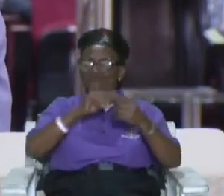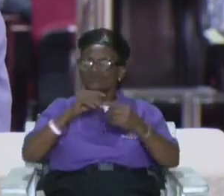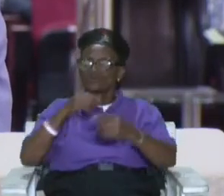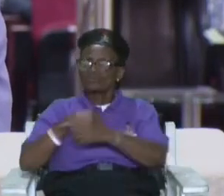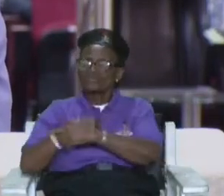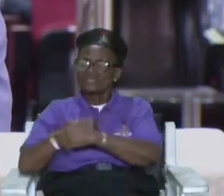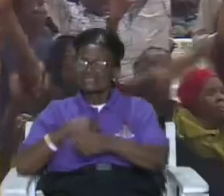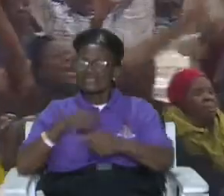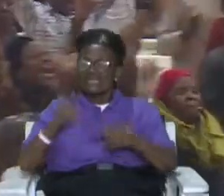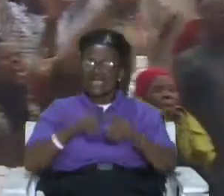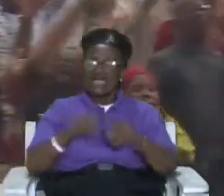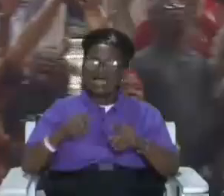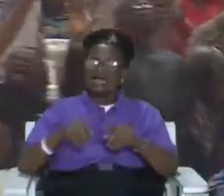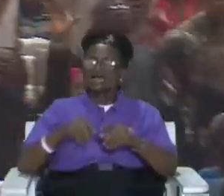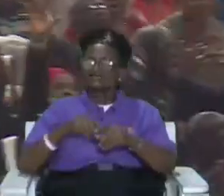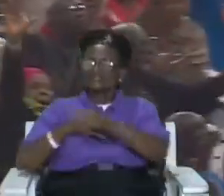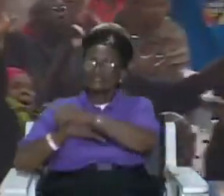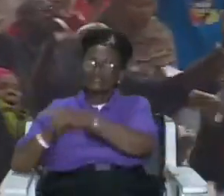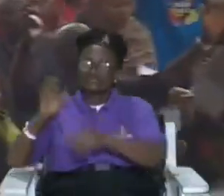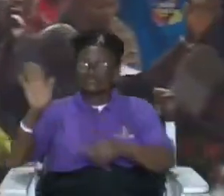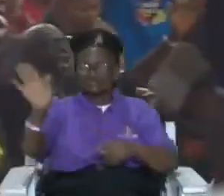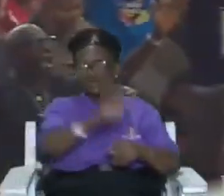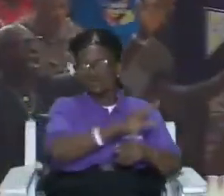you will do greater miracles.